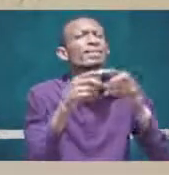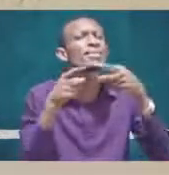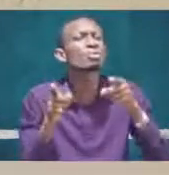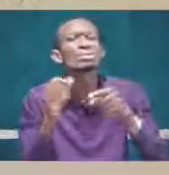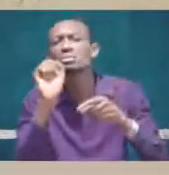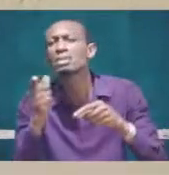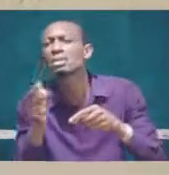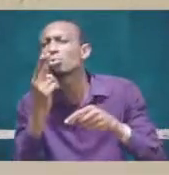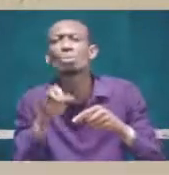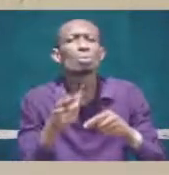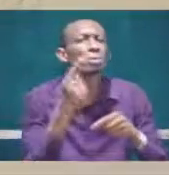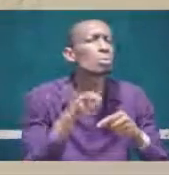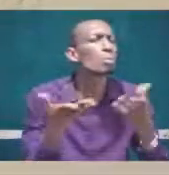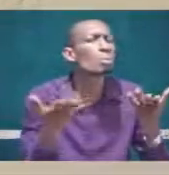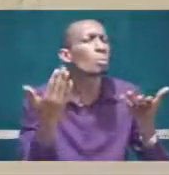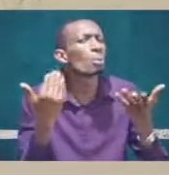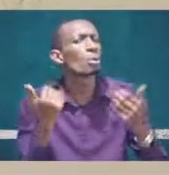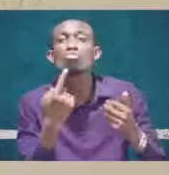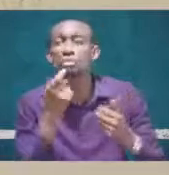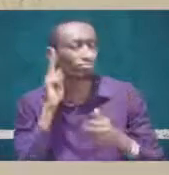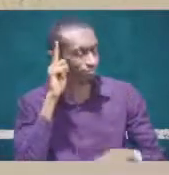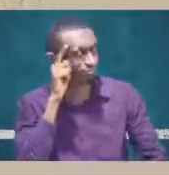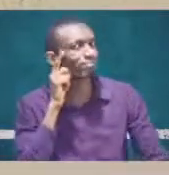that? That's what we need to think about.